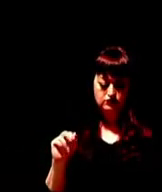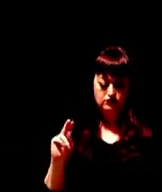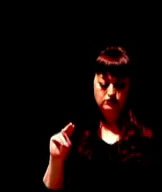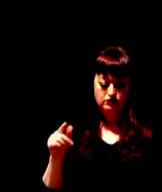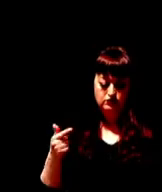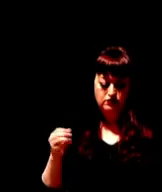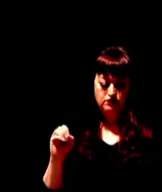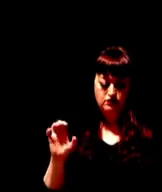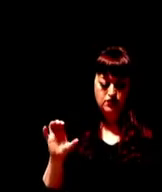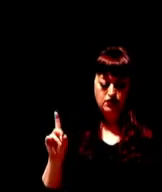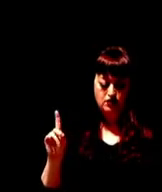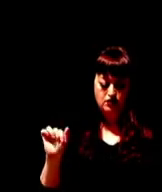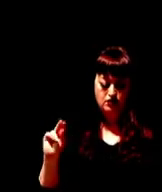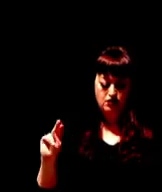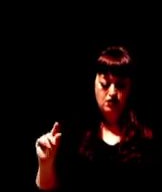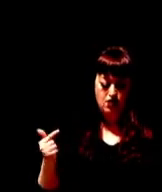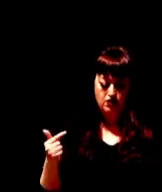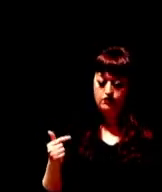Nak Dong.